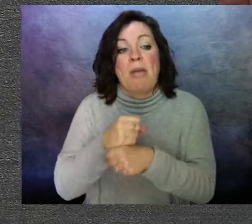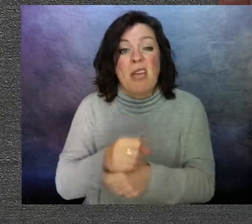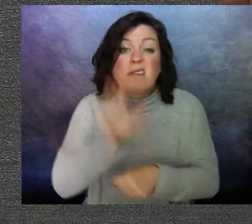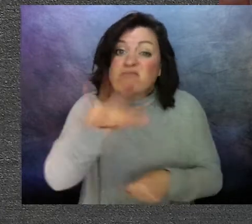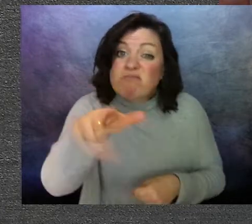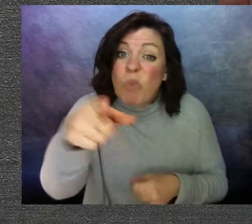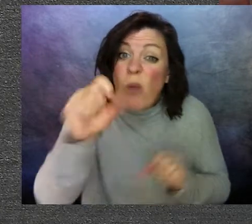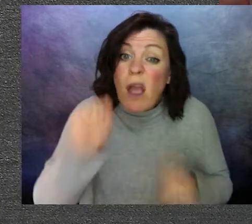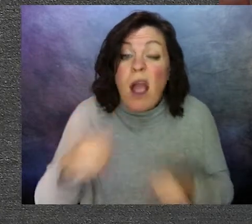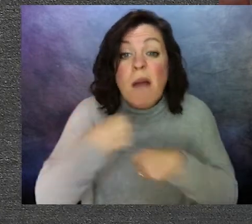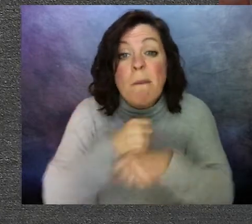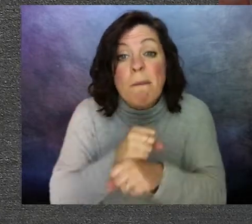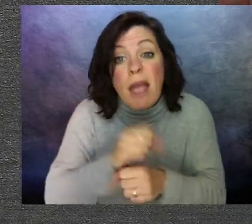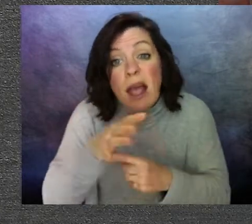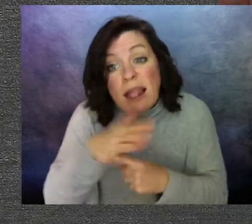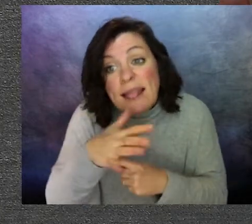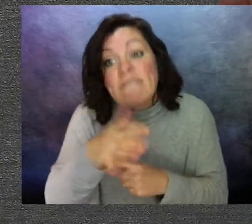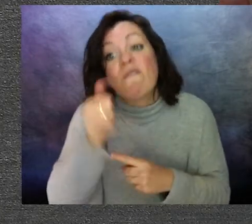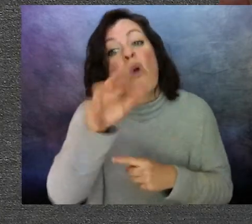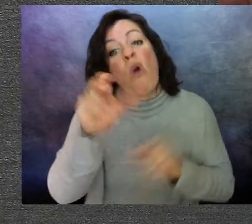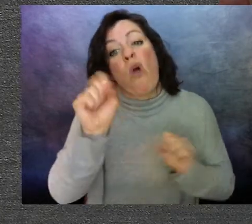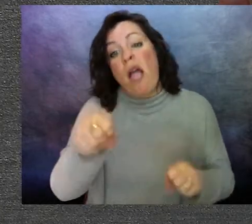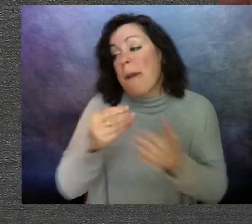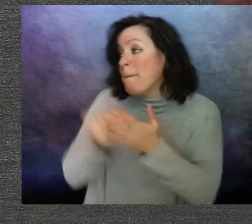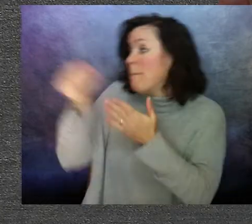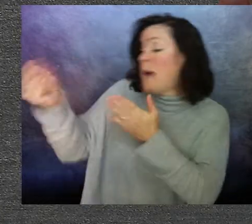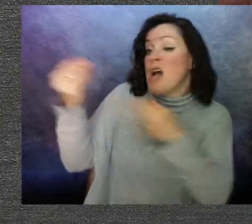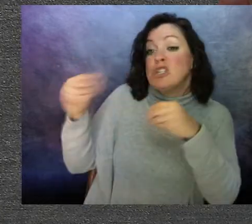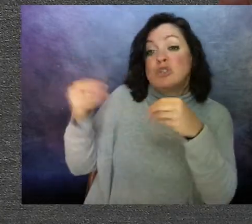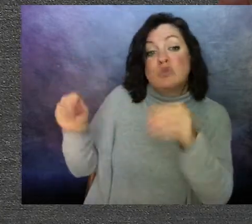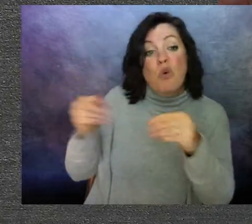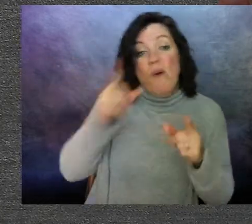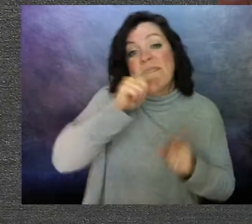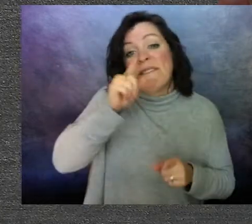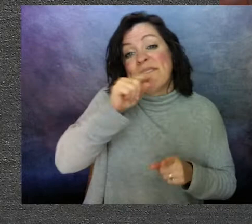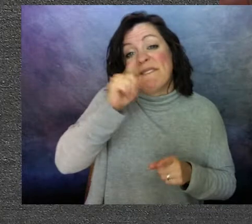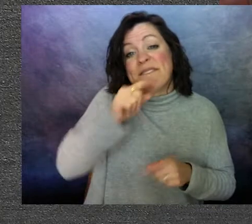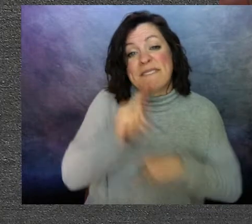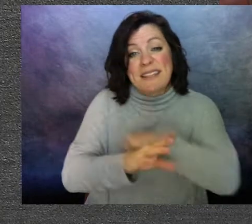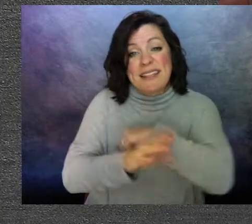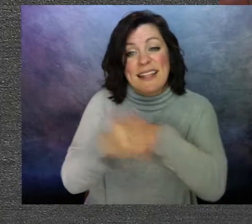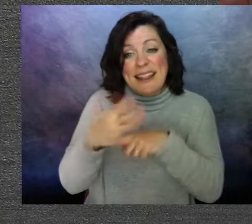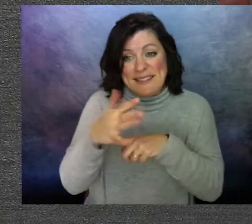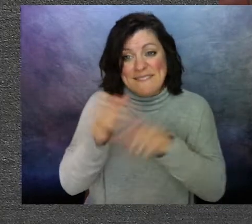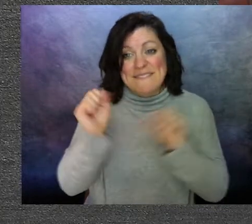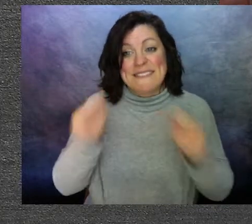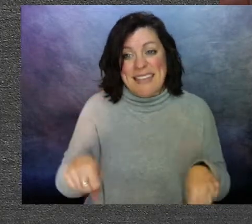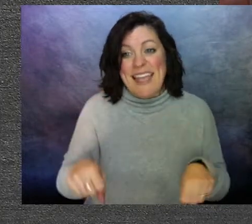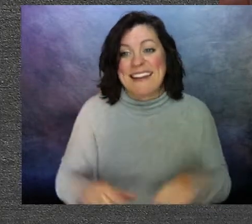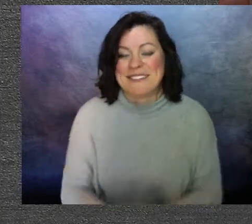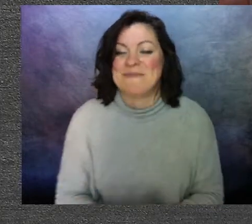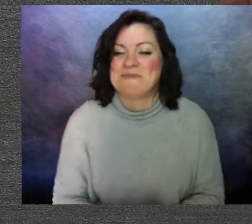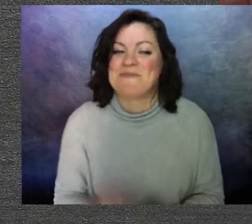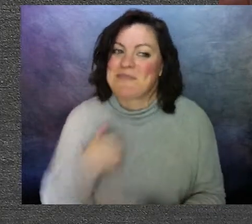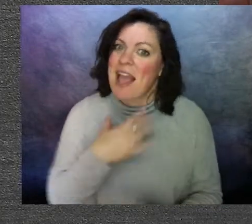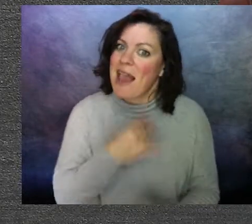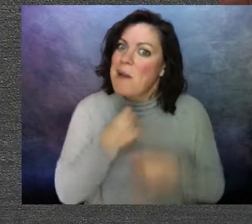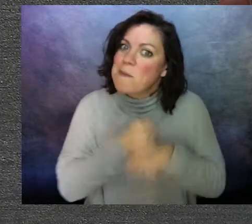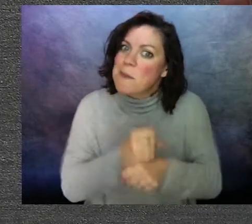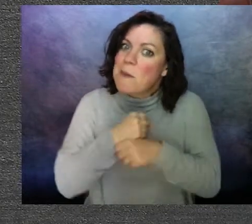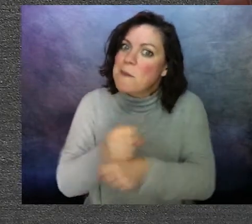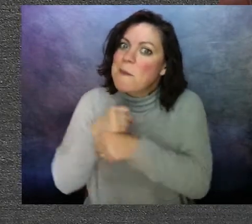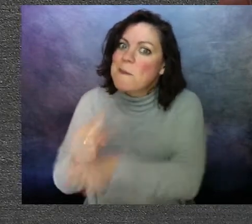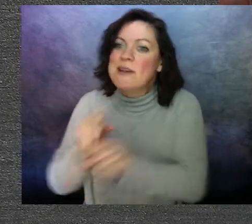like I did, I had these from a craft store. So you could do whatever it is that you have around. I like to do crafts at home, do you?